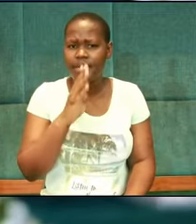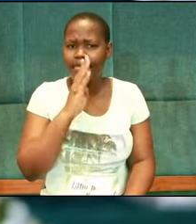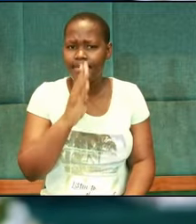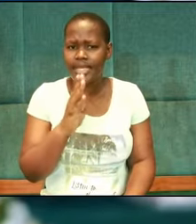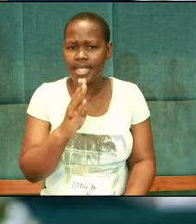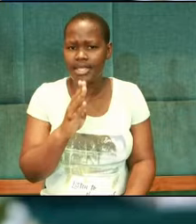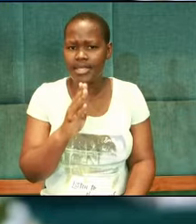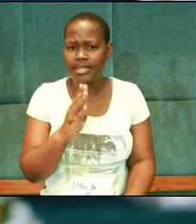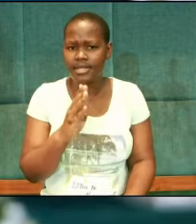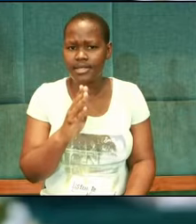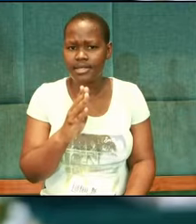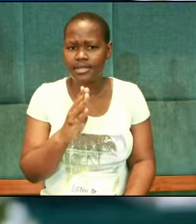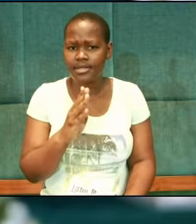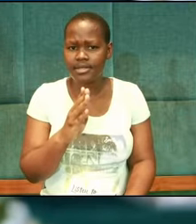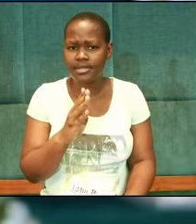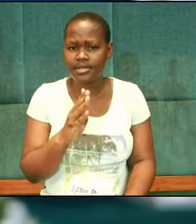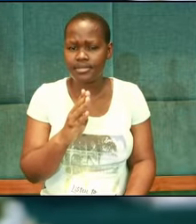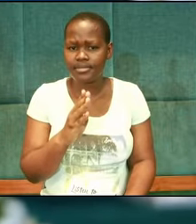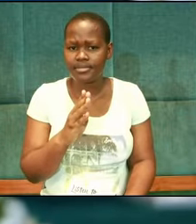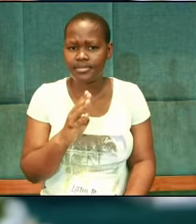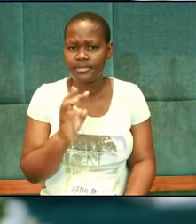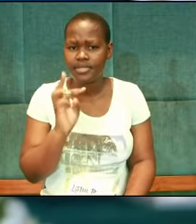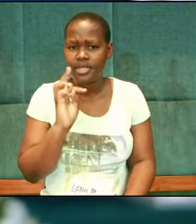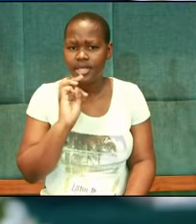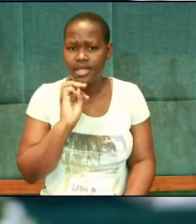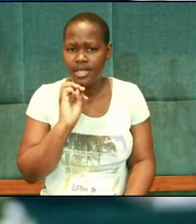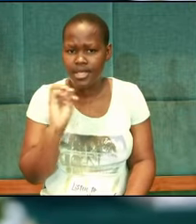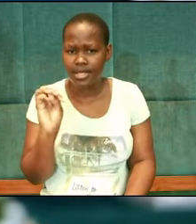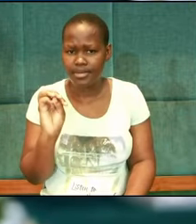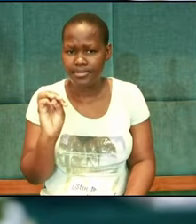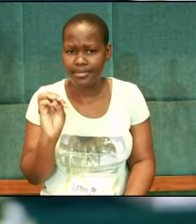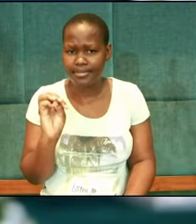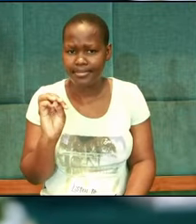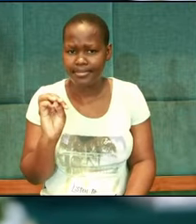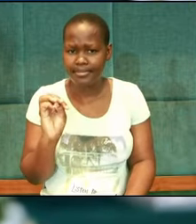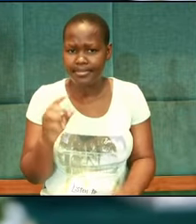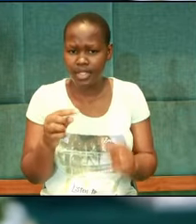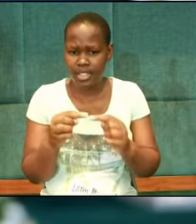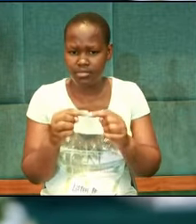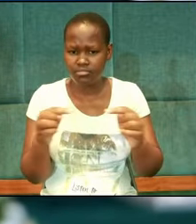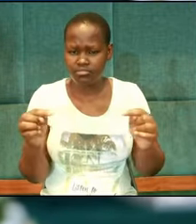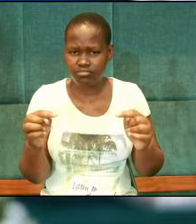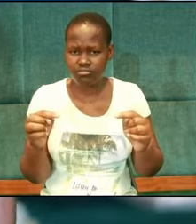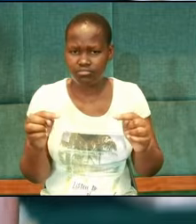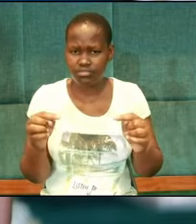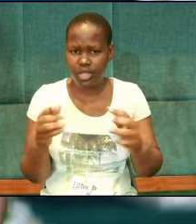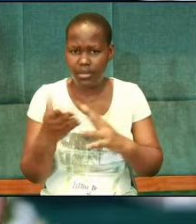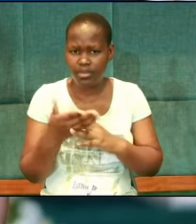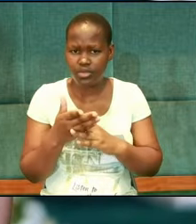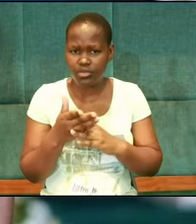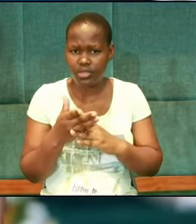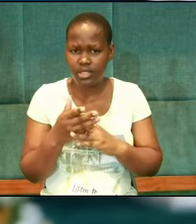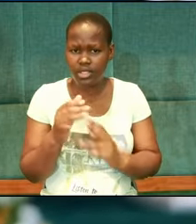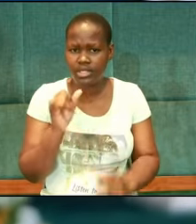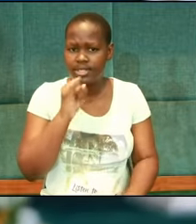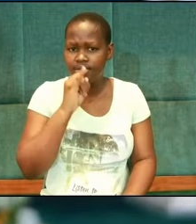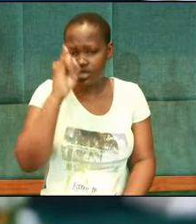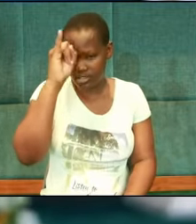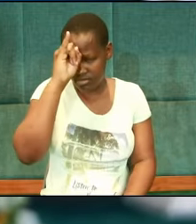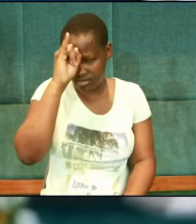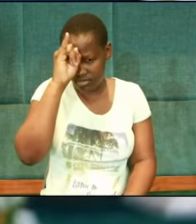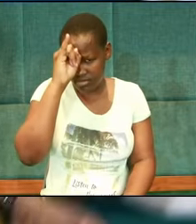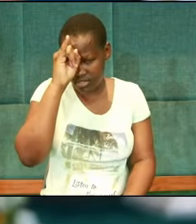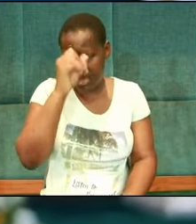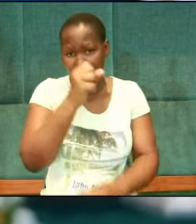enmity between him, her, and ignorance. May she hate ignorance. May she love